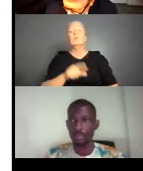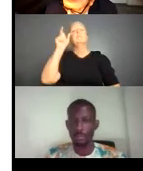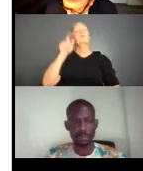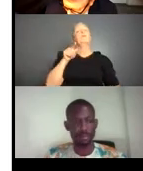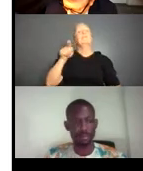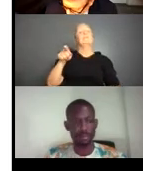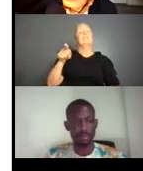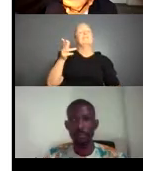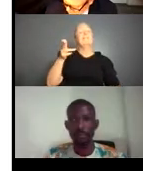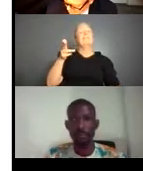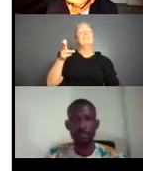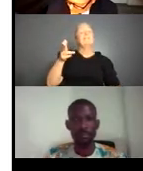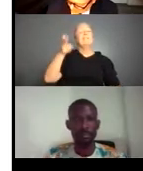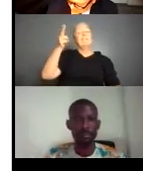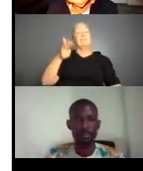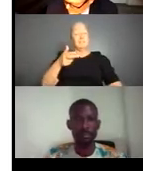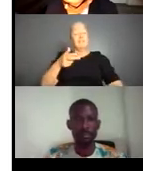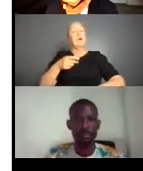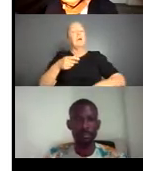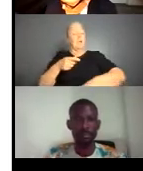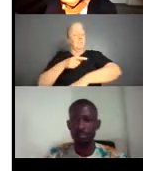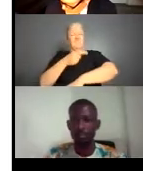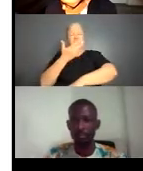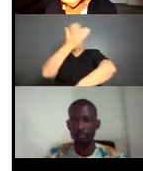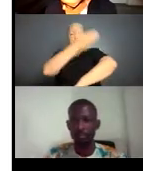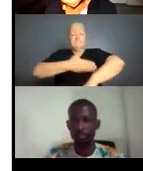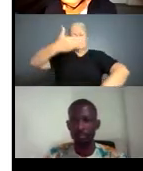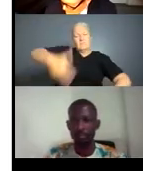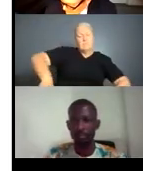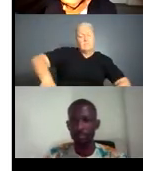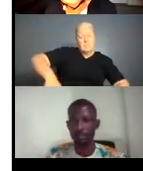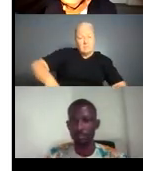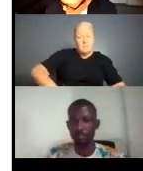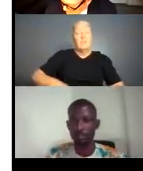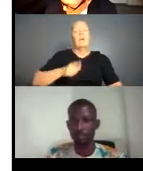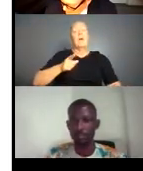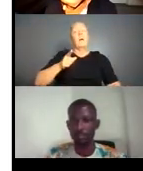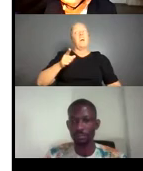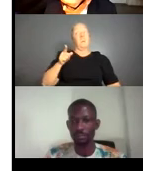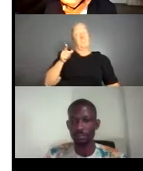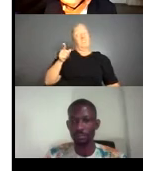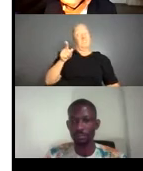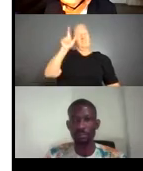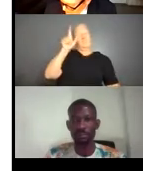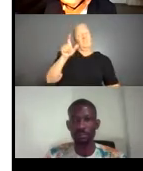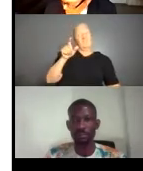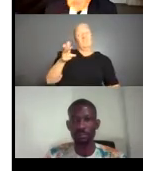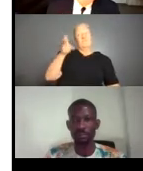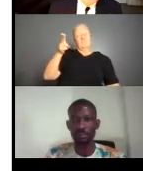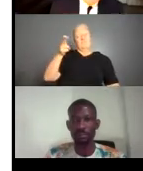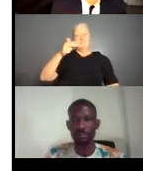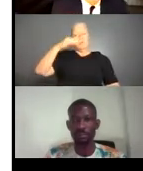of how he was treated and he was shot down, also the case was in police. So yeah,